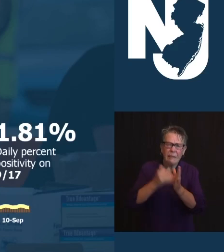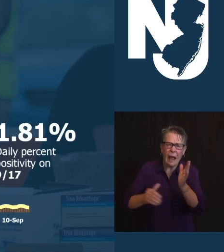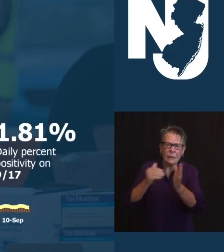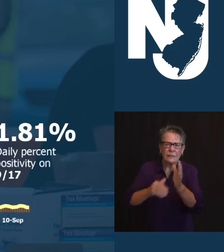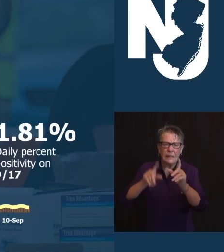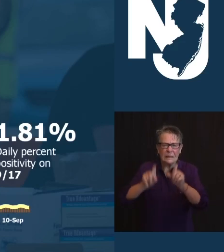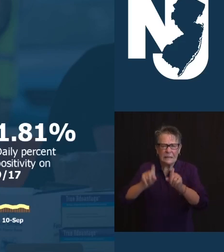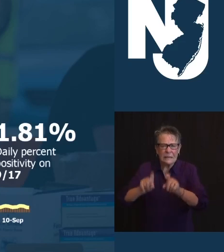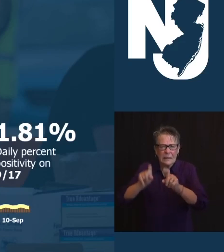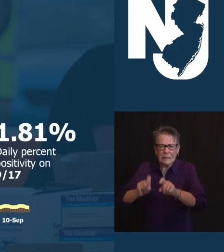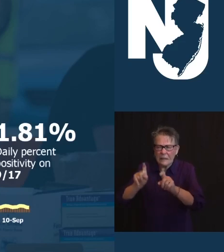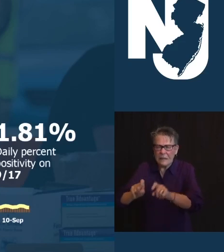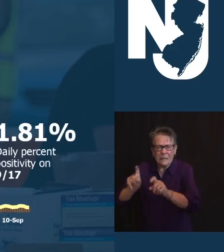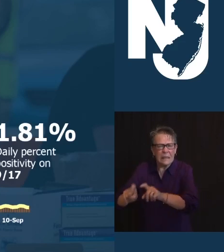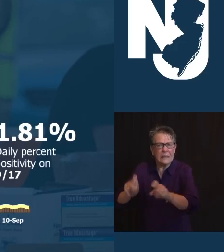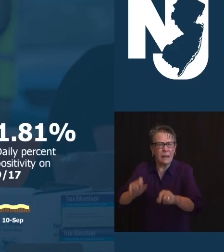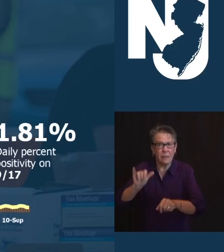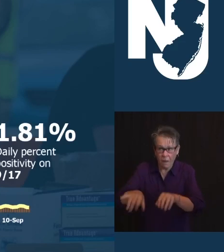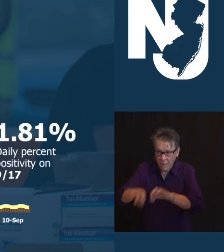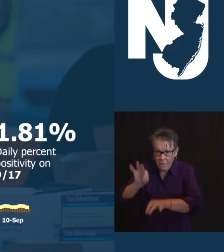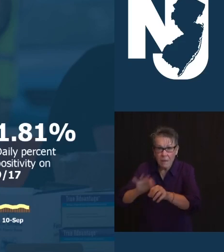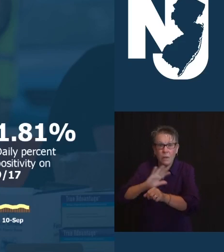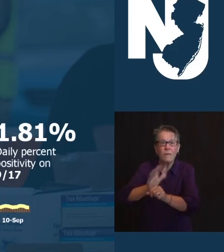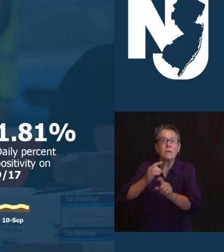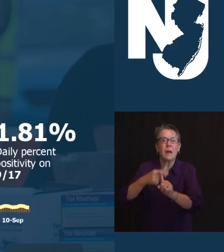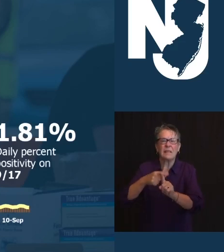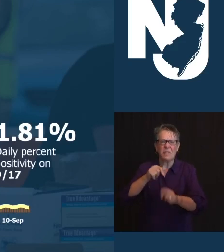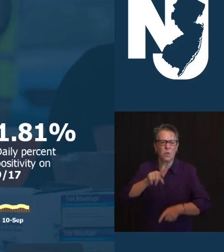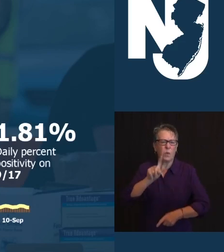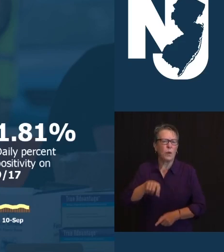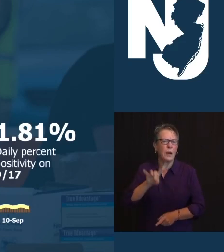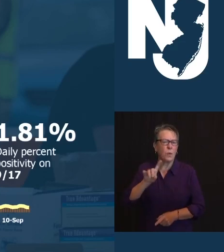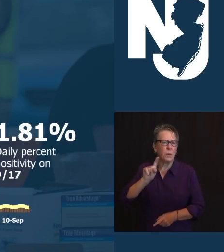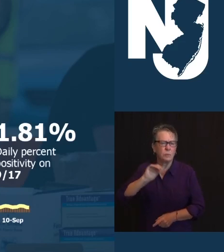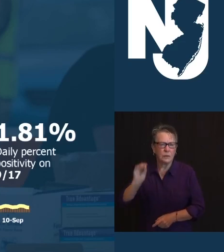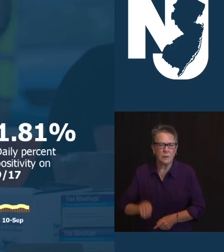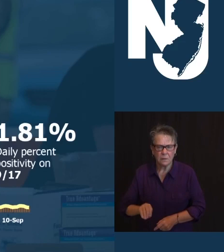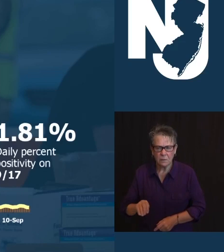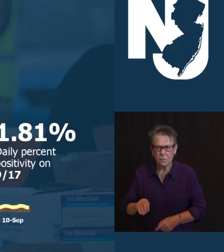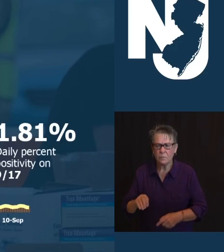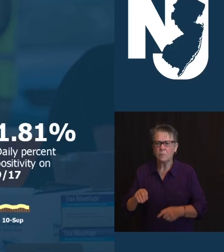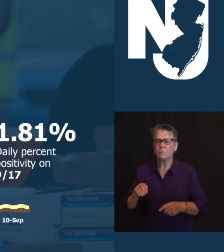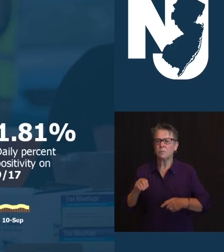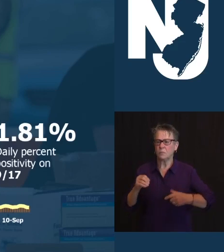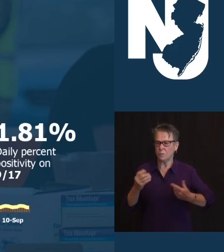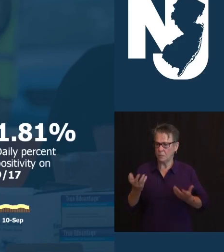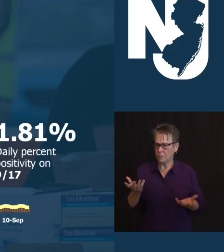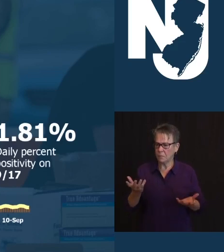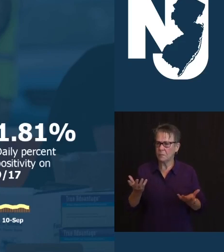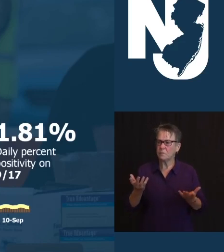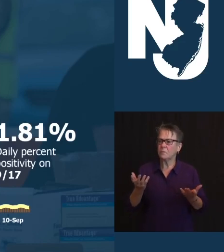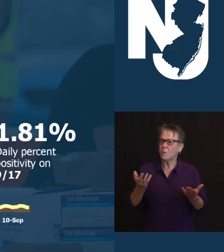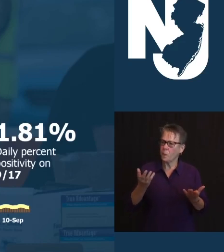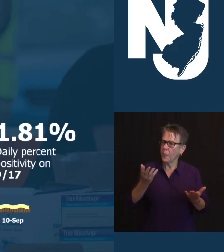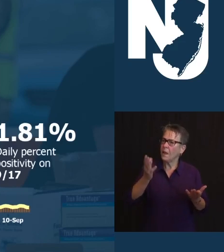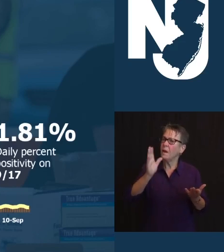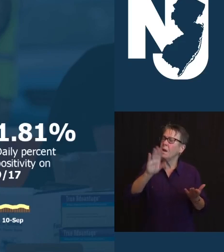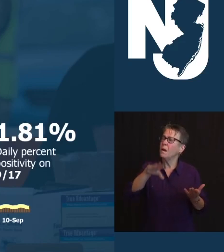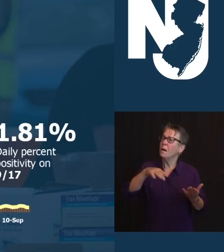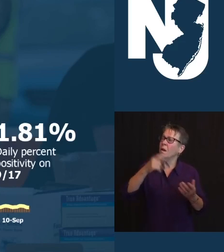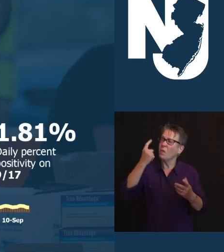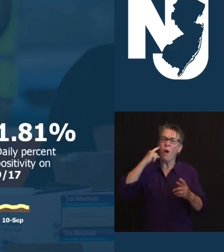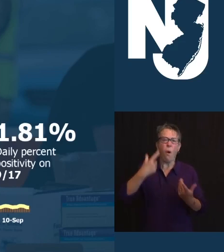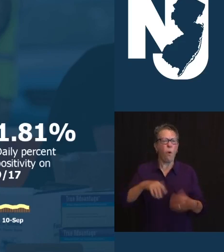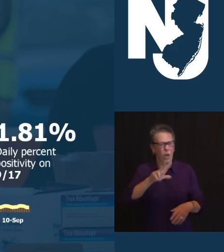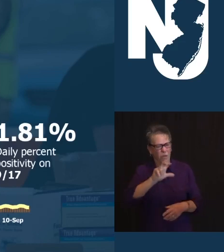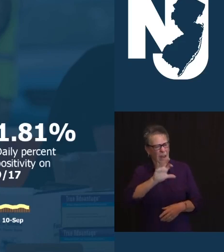case 396 positives, some of that is due to the fact we've got big testing capacity. The good news is you're getting tested. There was a period, you probably